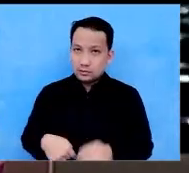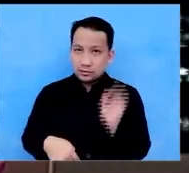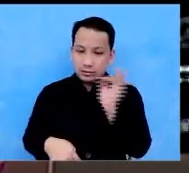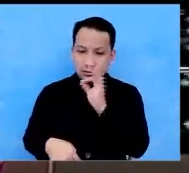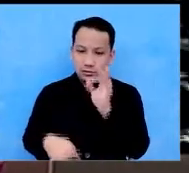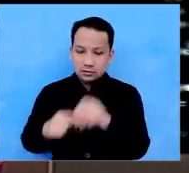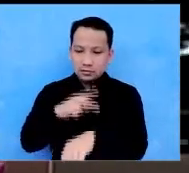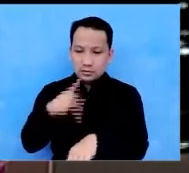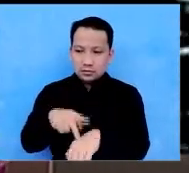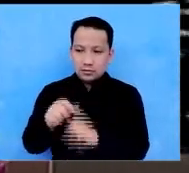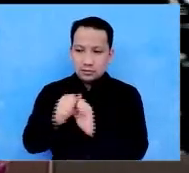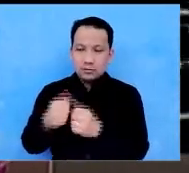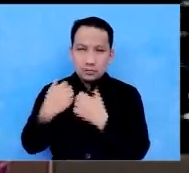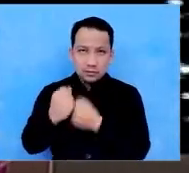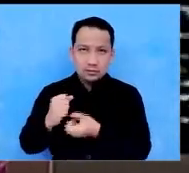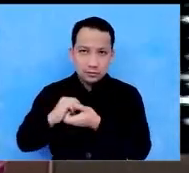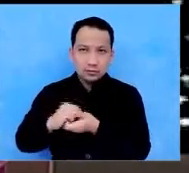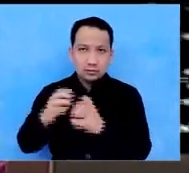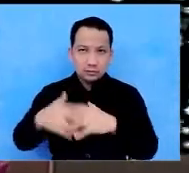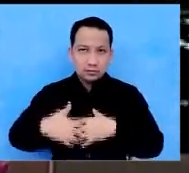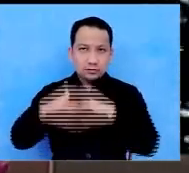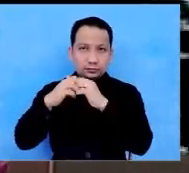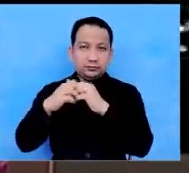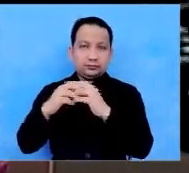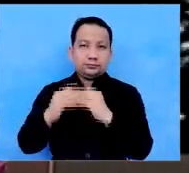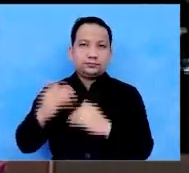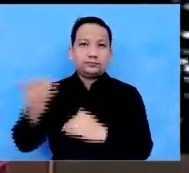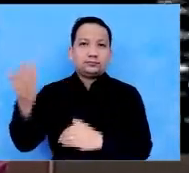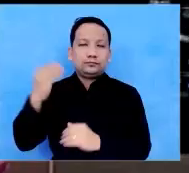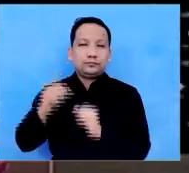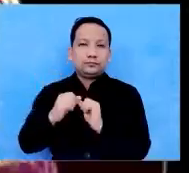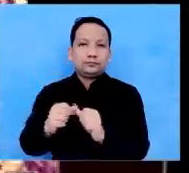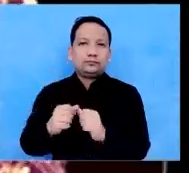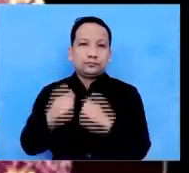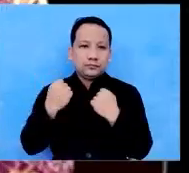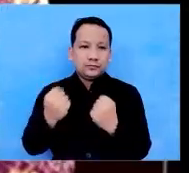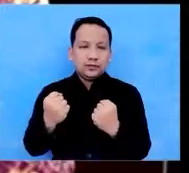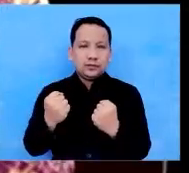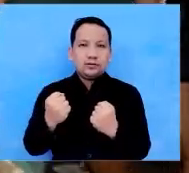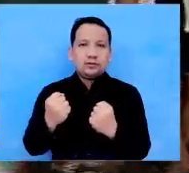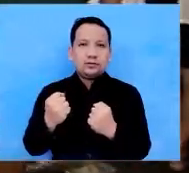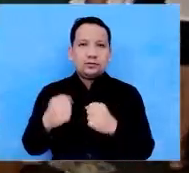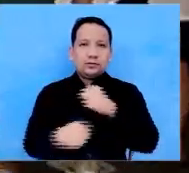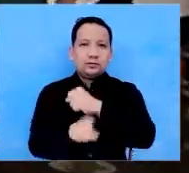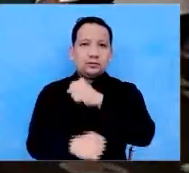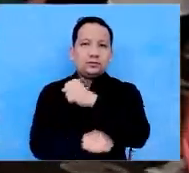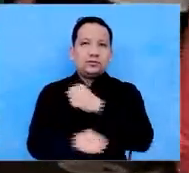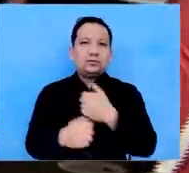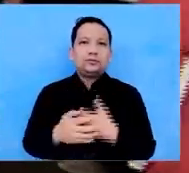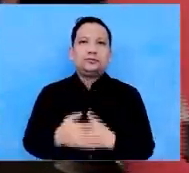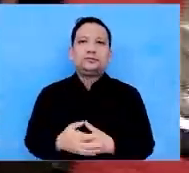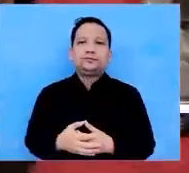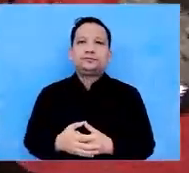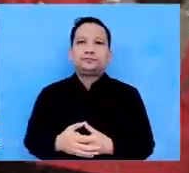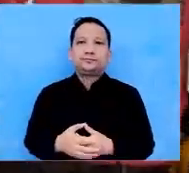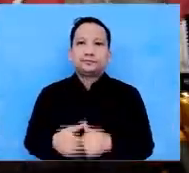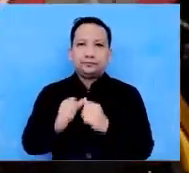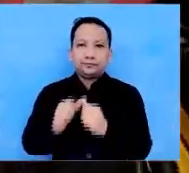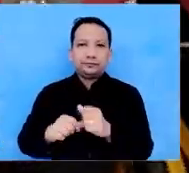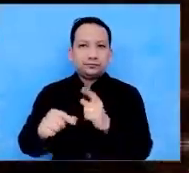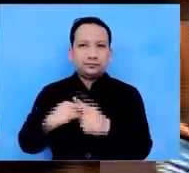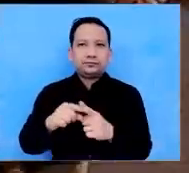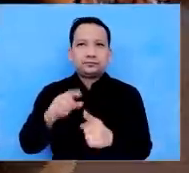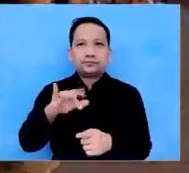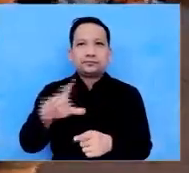have built on the past and laid solid foundations for the future. Positibo naman si Shilian